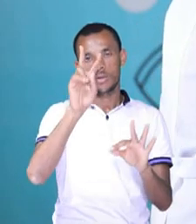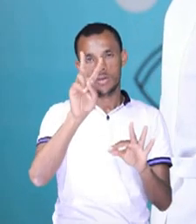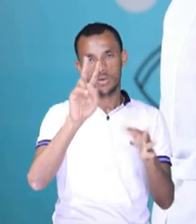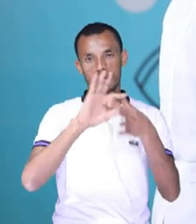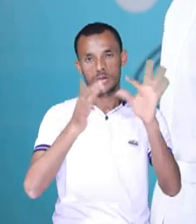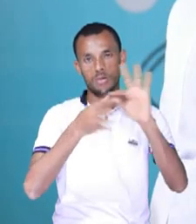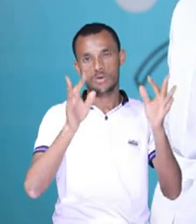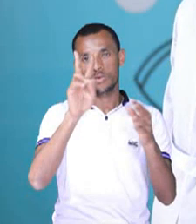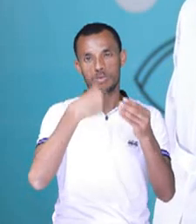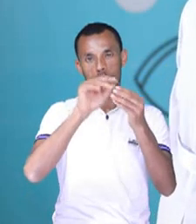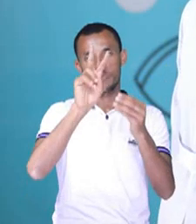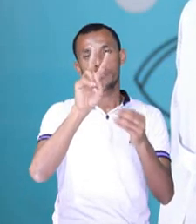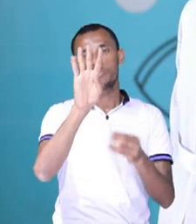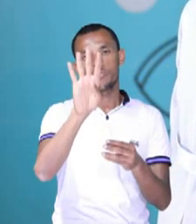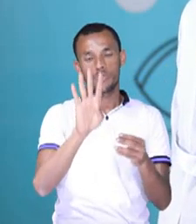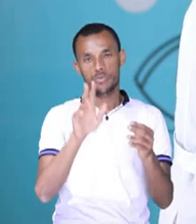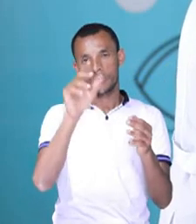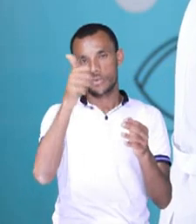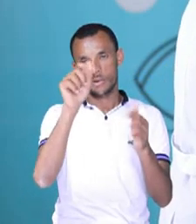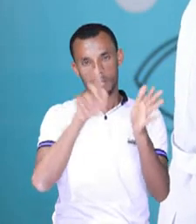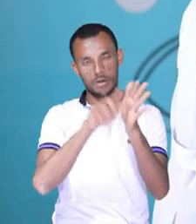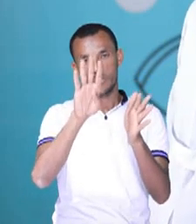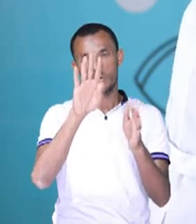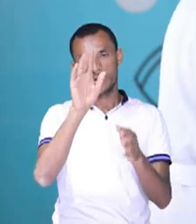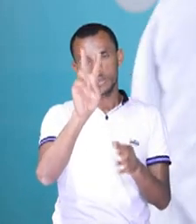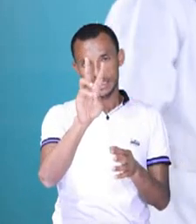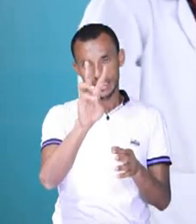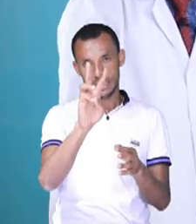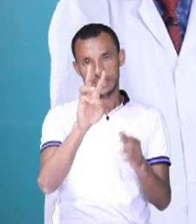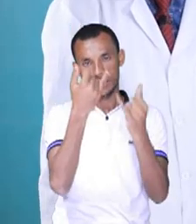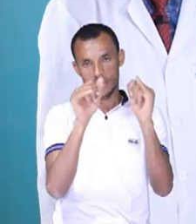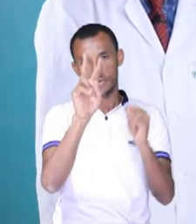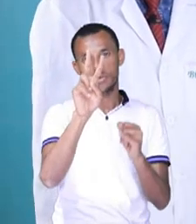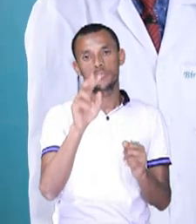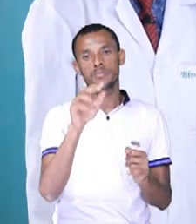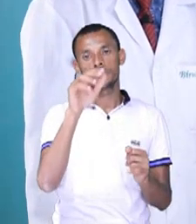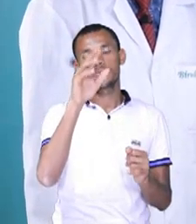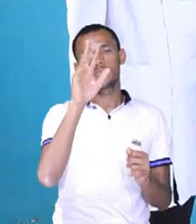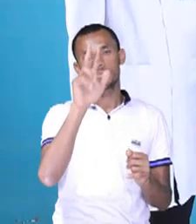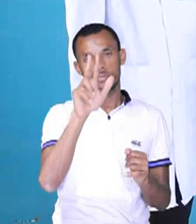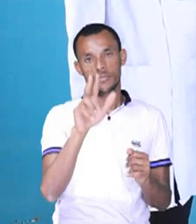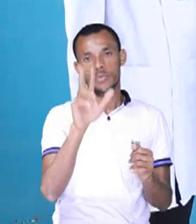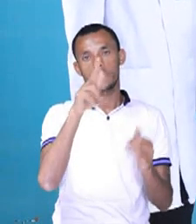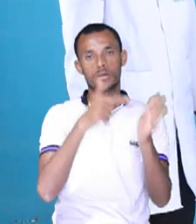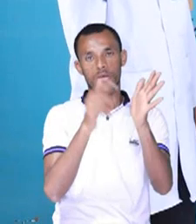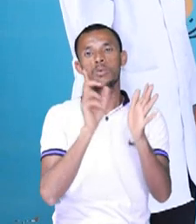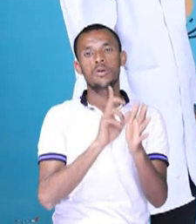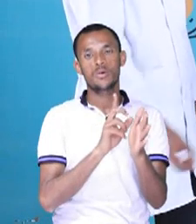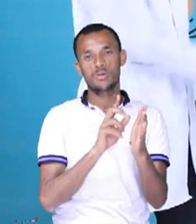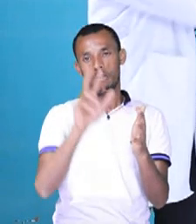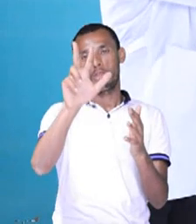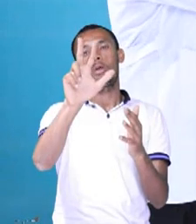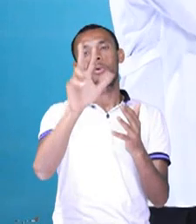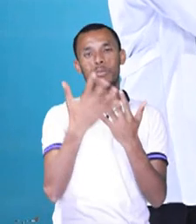another star, 2. 2 plus 2, 4. 10 minus 4, 6. Divided by 2, 3. What does that mean? 3 indicates. Yes? A